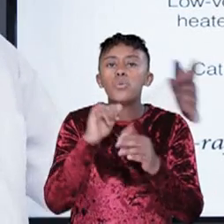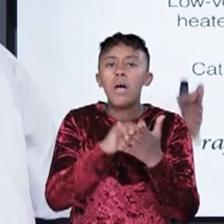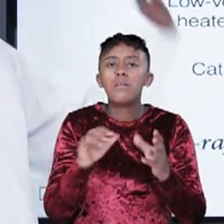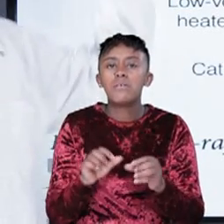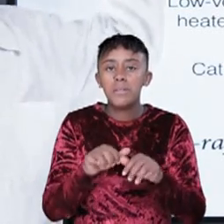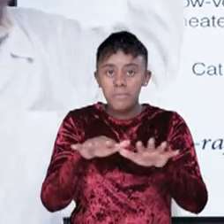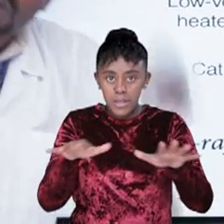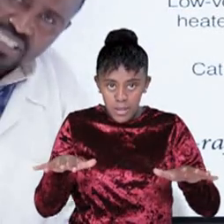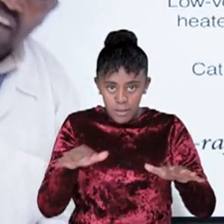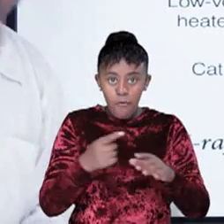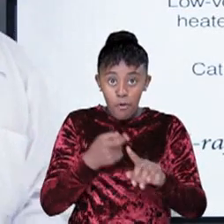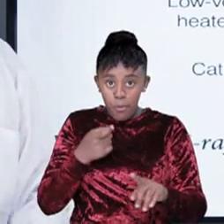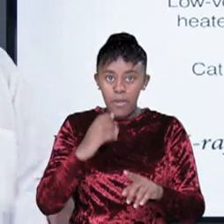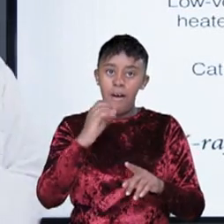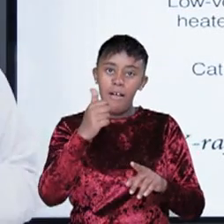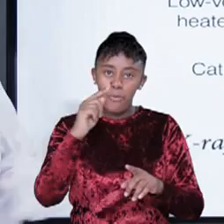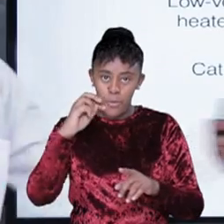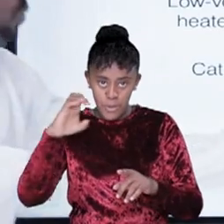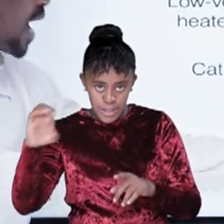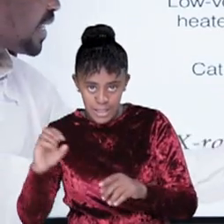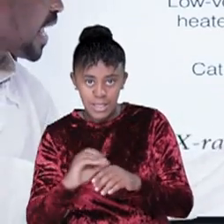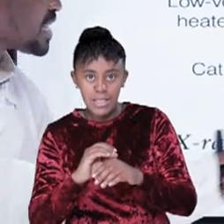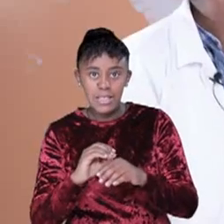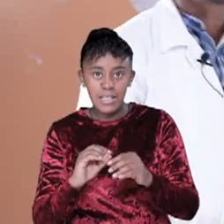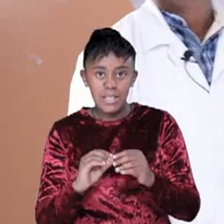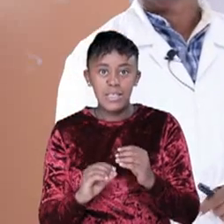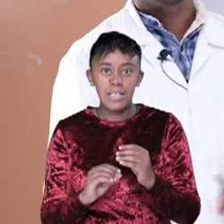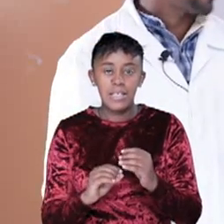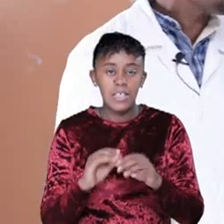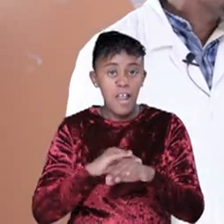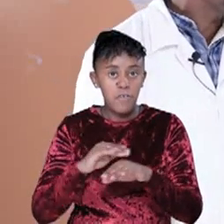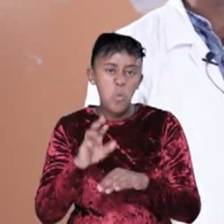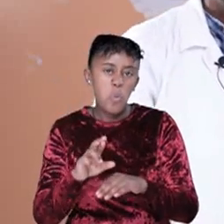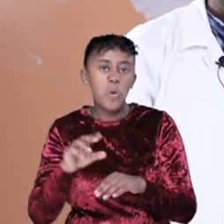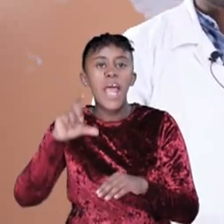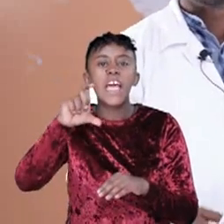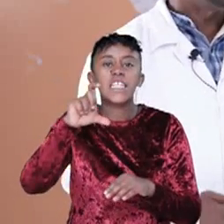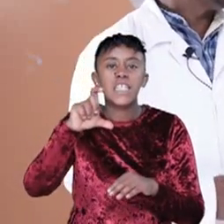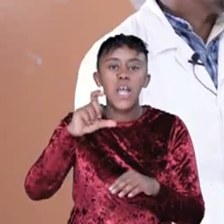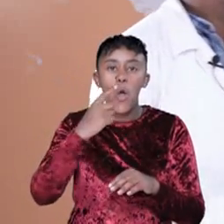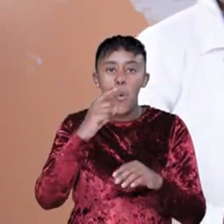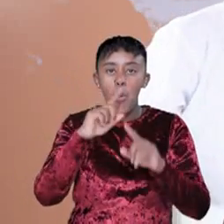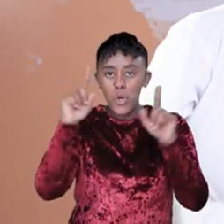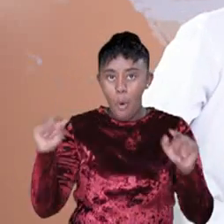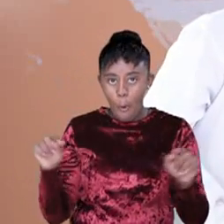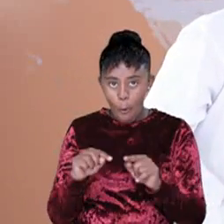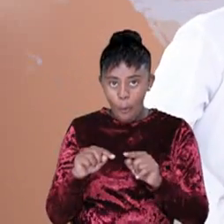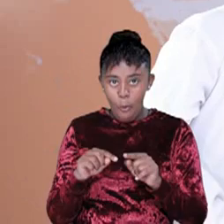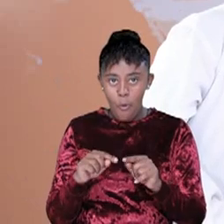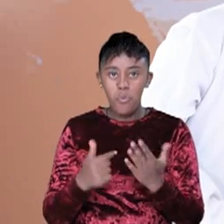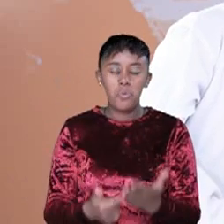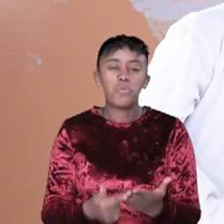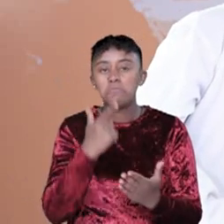electrons that emitted from the cathode surface, it produces what? X-ray X-ray or X-ray window. This is the